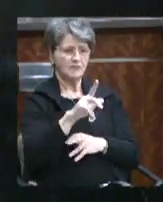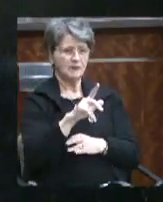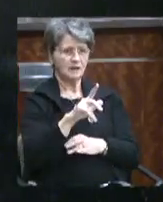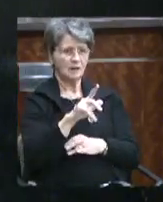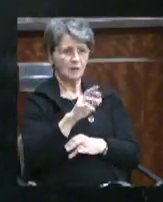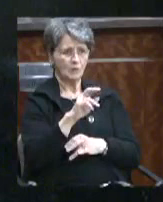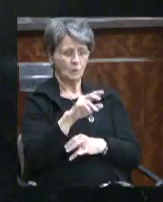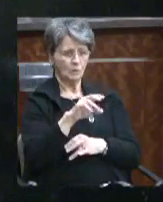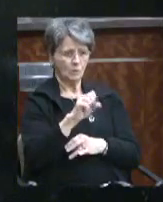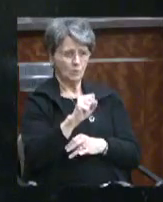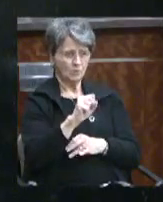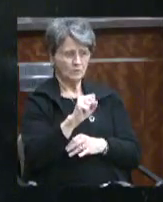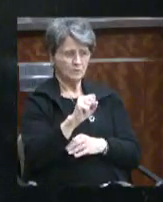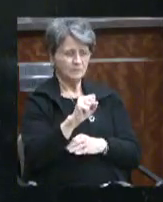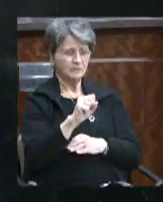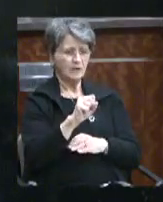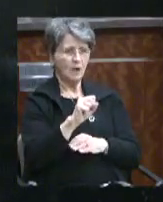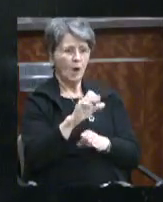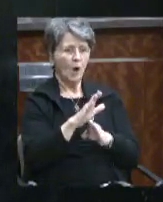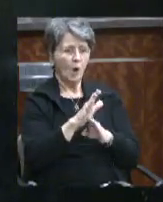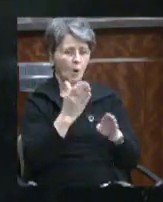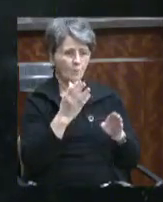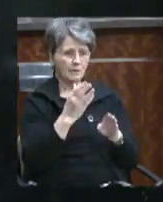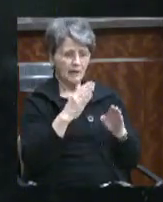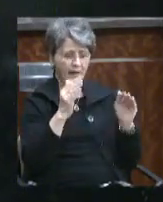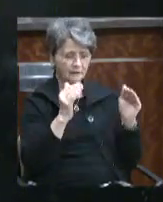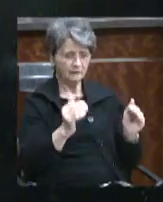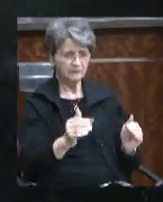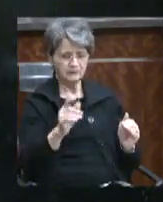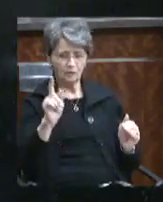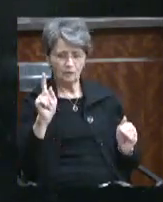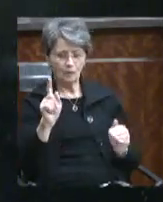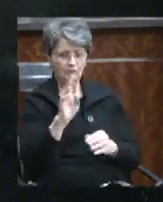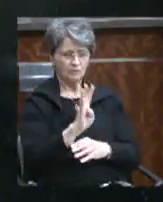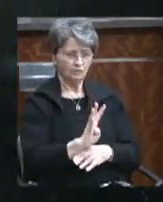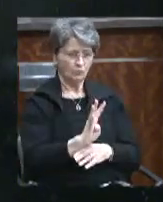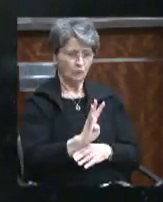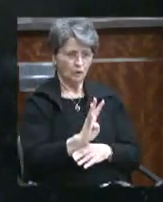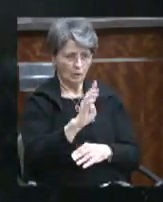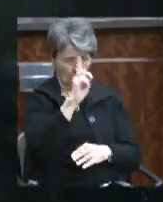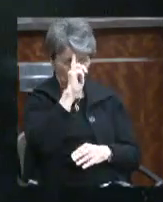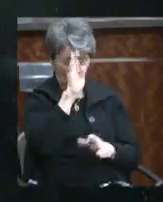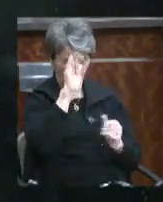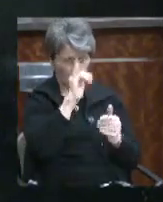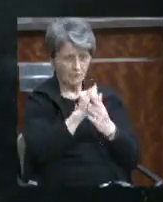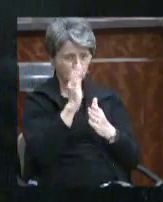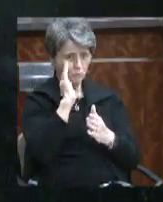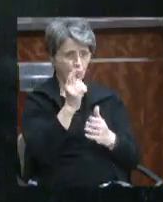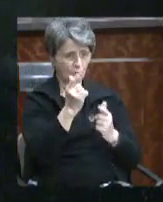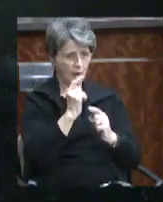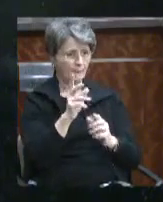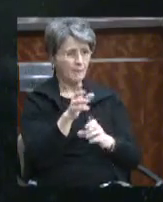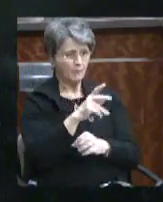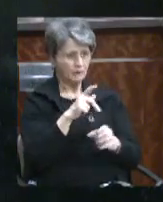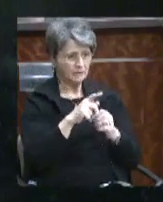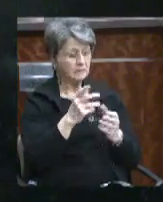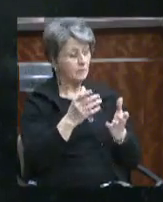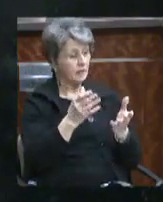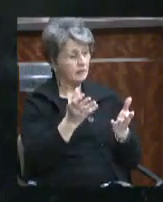open house from 1 to 4. We hope you'll come participate, and if you want to be involved, please call here